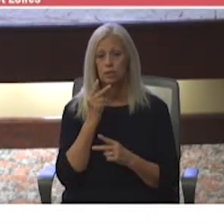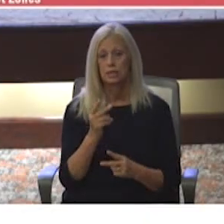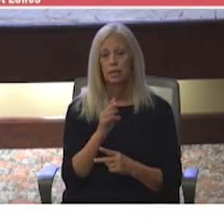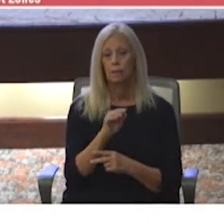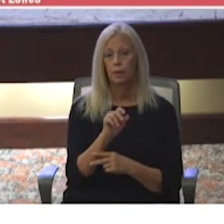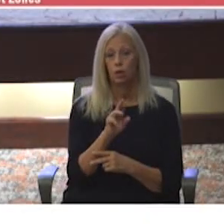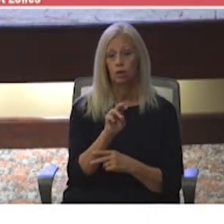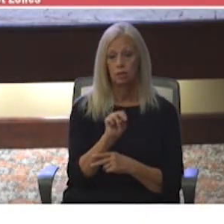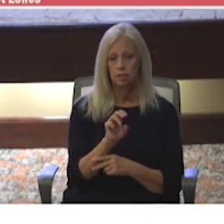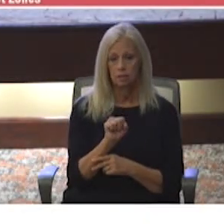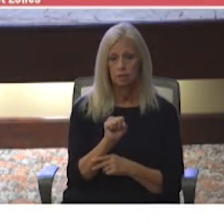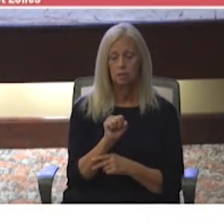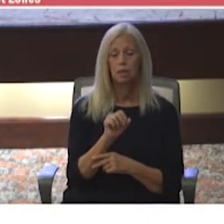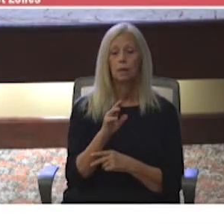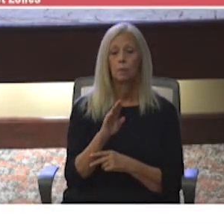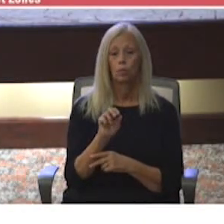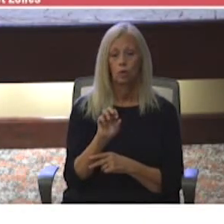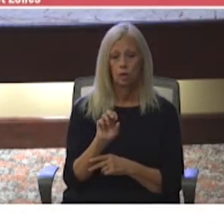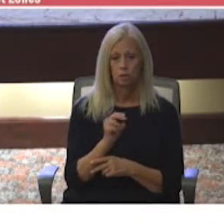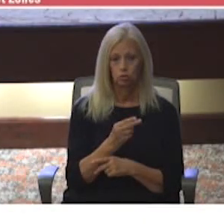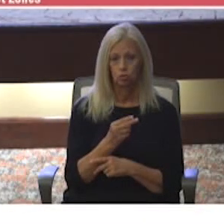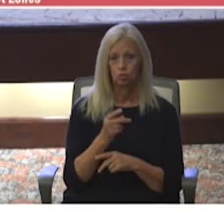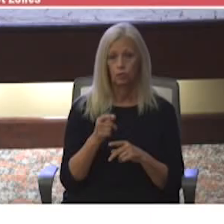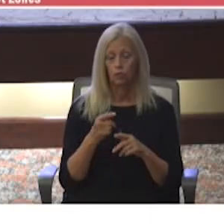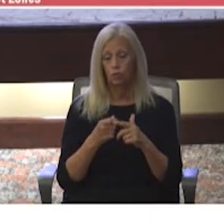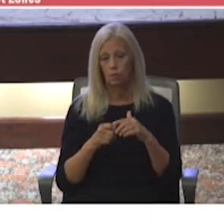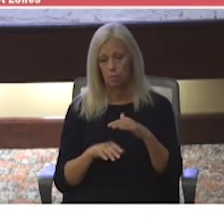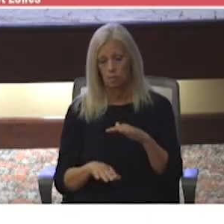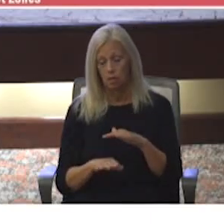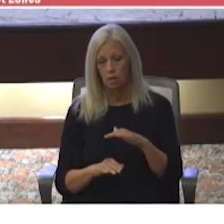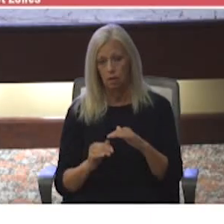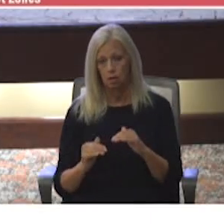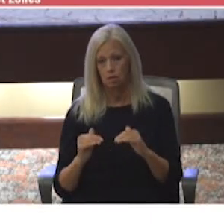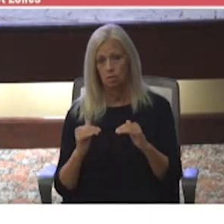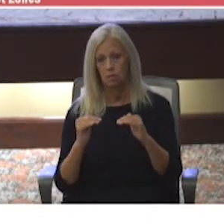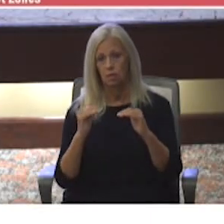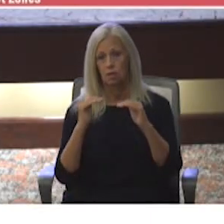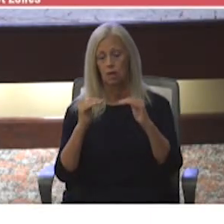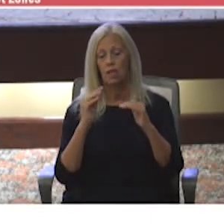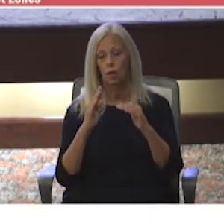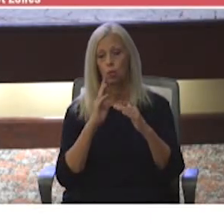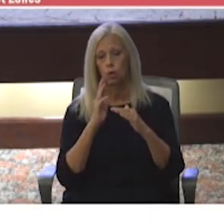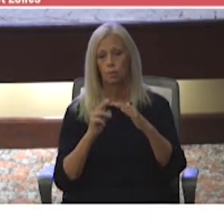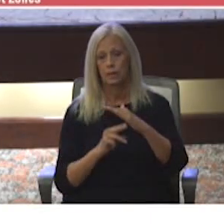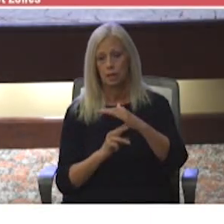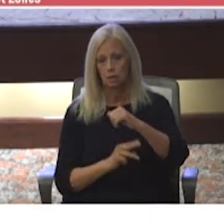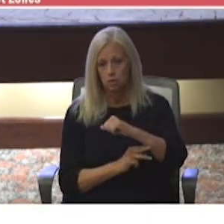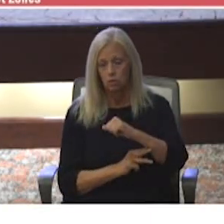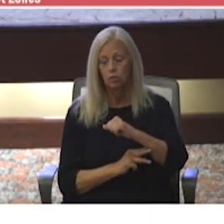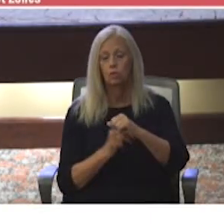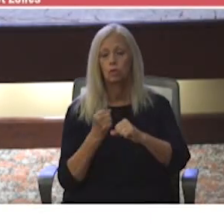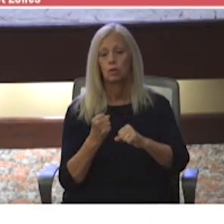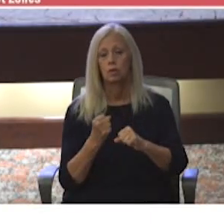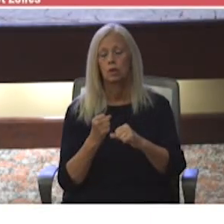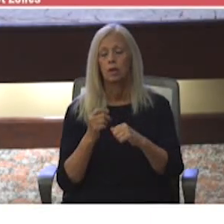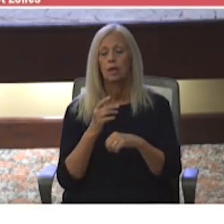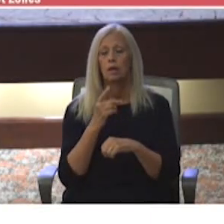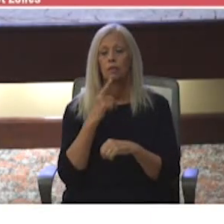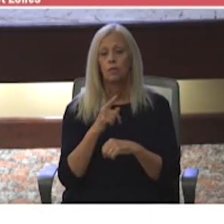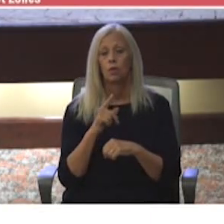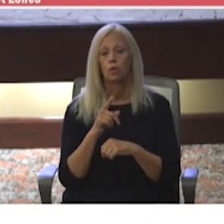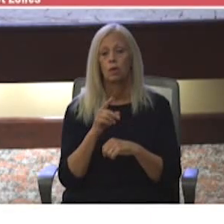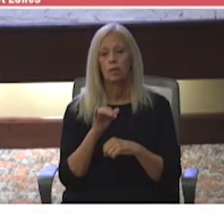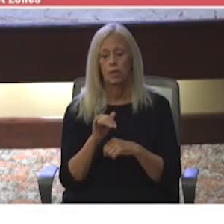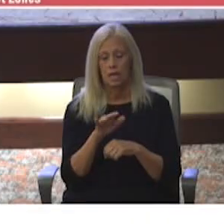is going to emerge from below ground to above ground and be the anchor, the linear park anchor for a